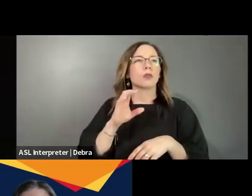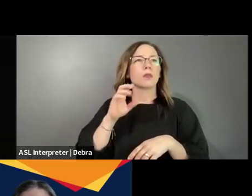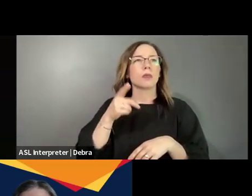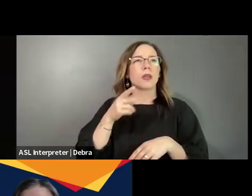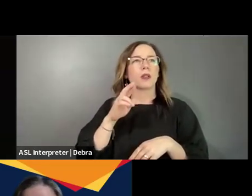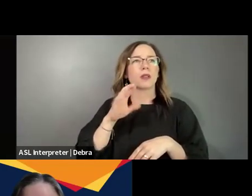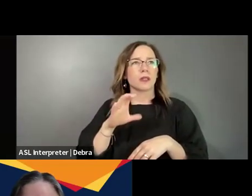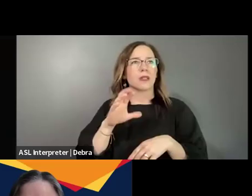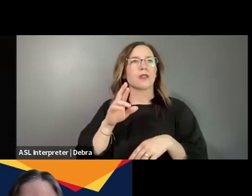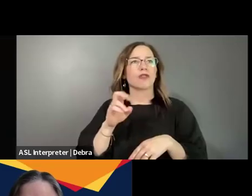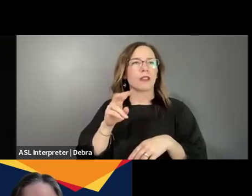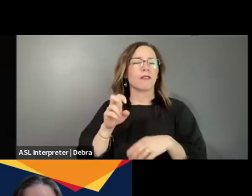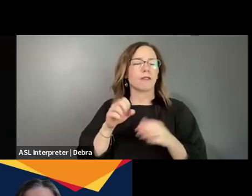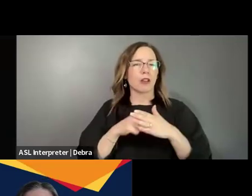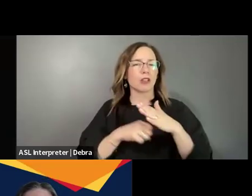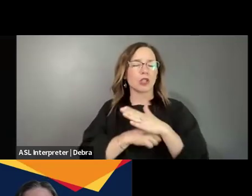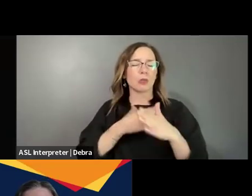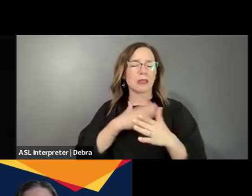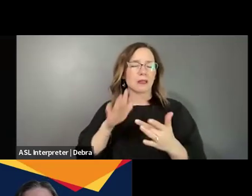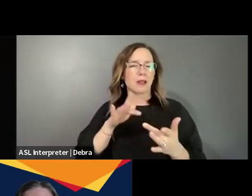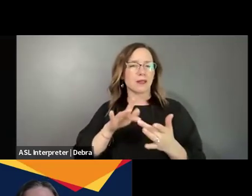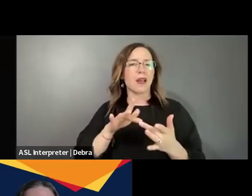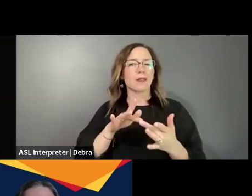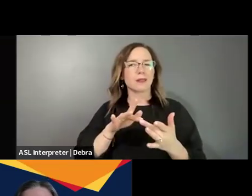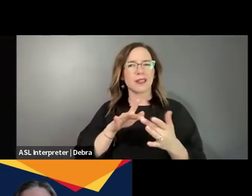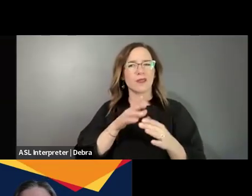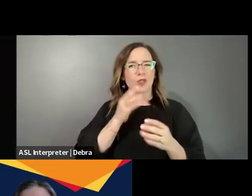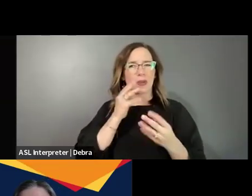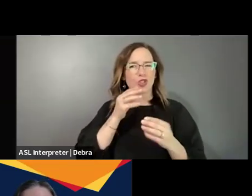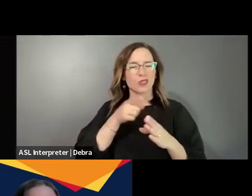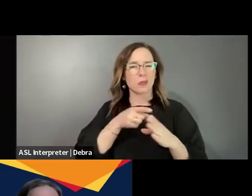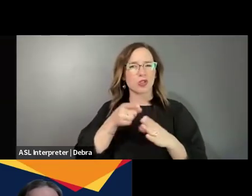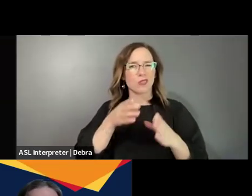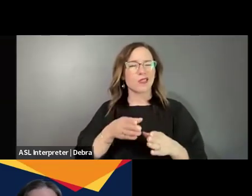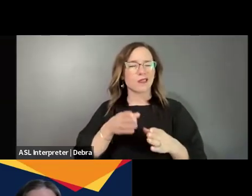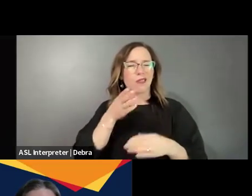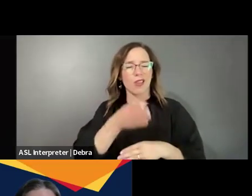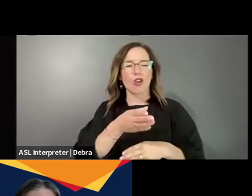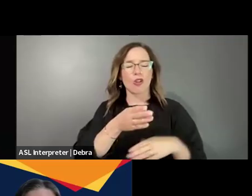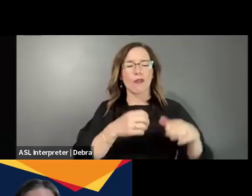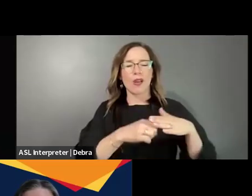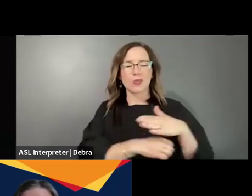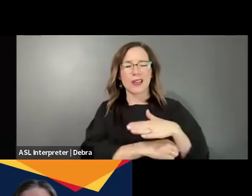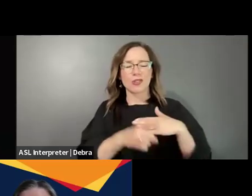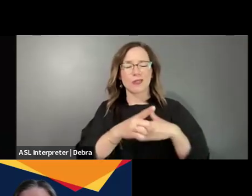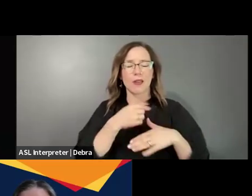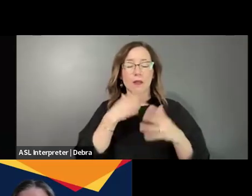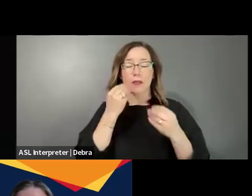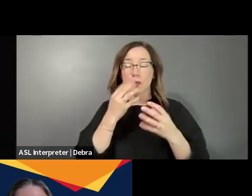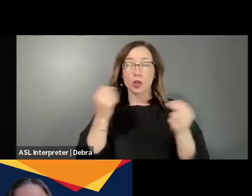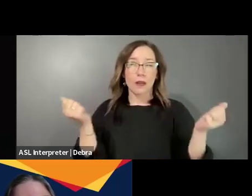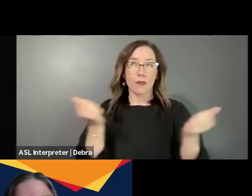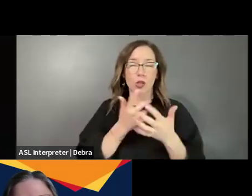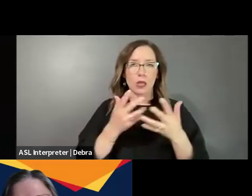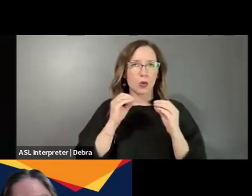have, be sure and contact the information specialist at the foundation, because they have information about every single thing and there's no